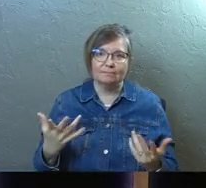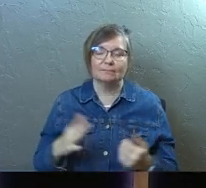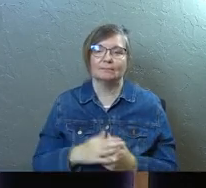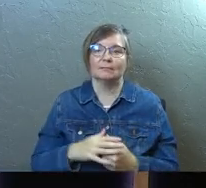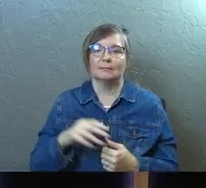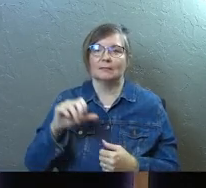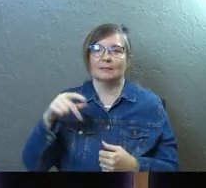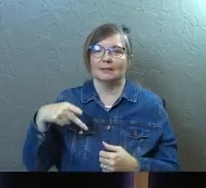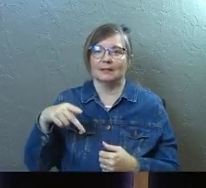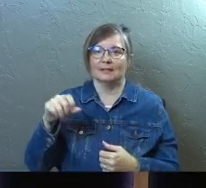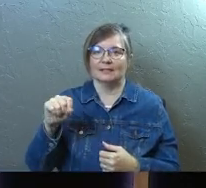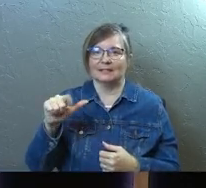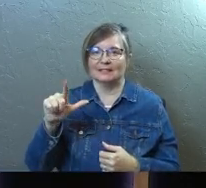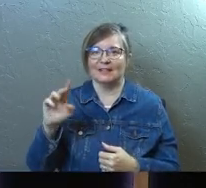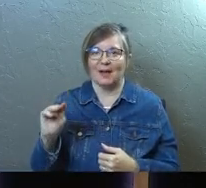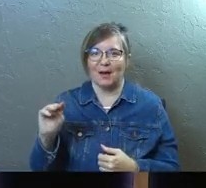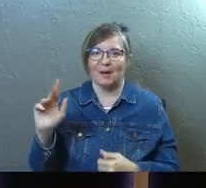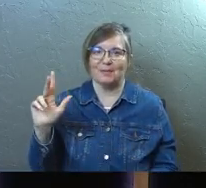Psalm